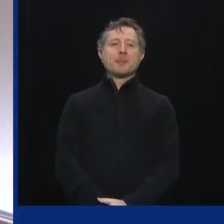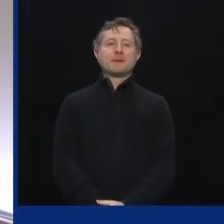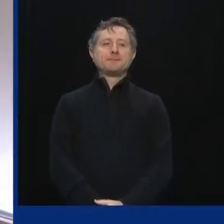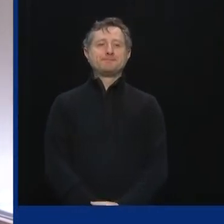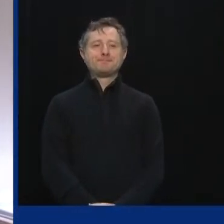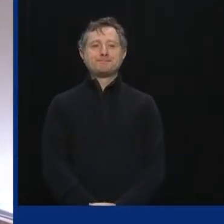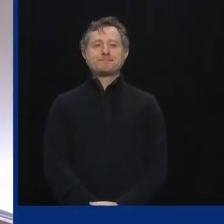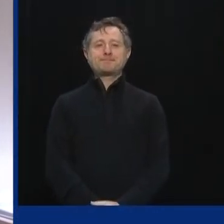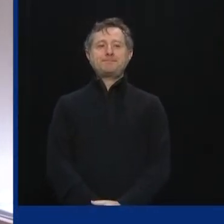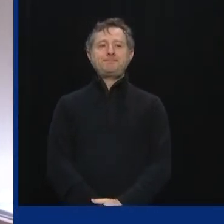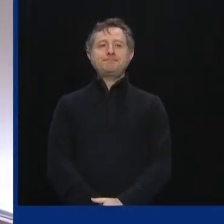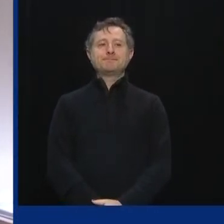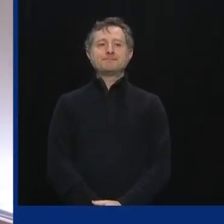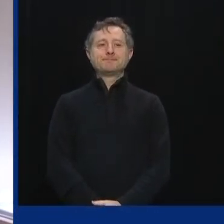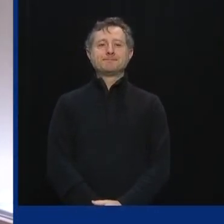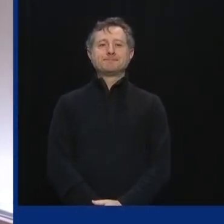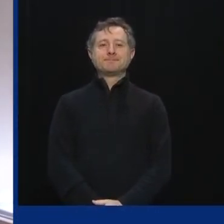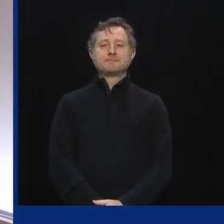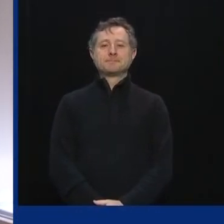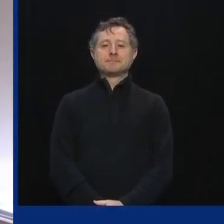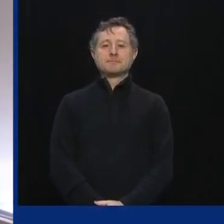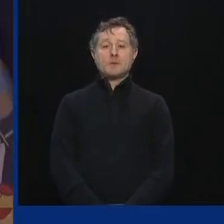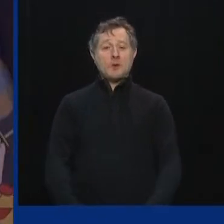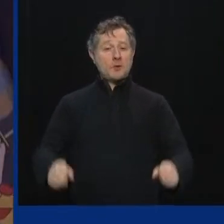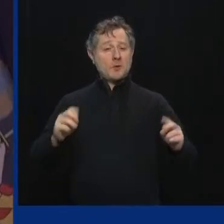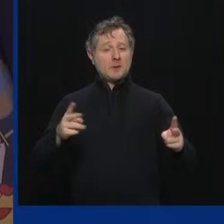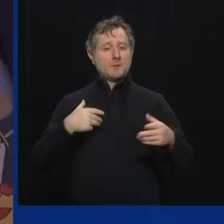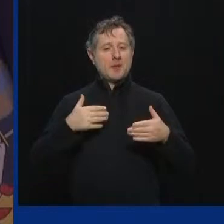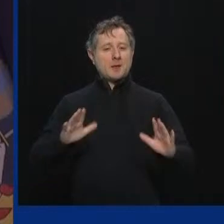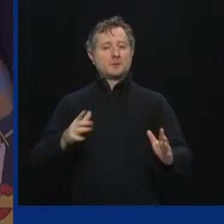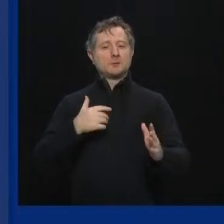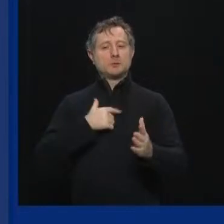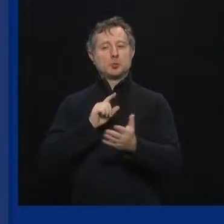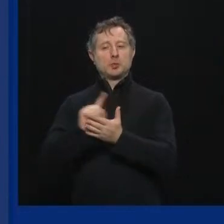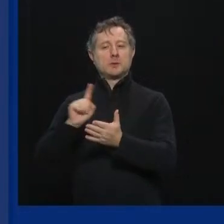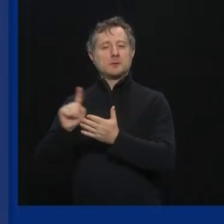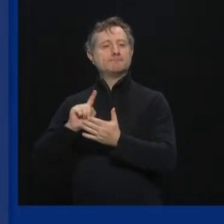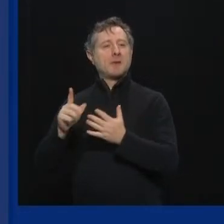All right. Okay, let's get started with our weekly update.